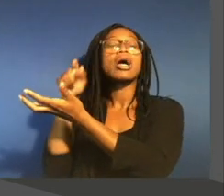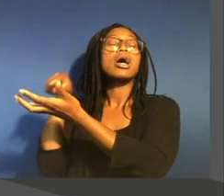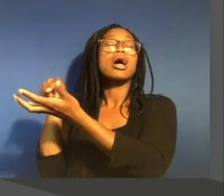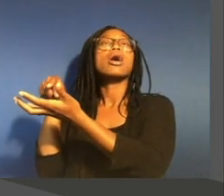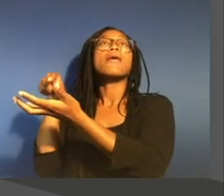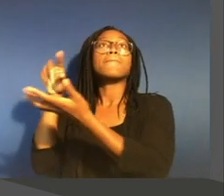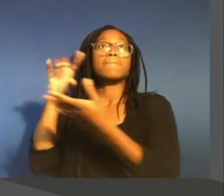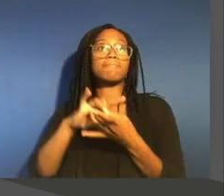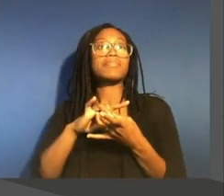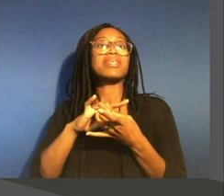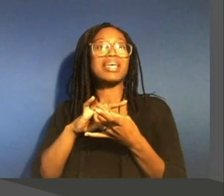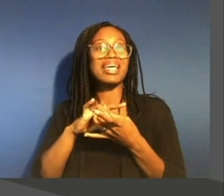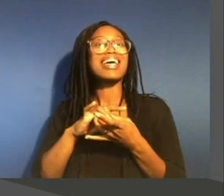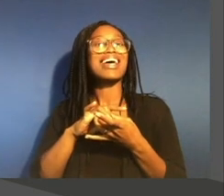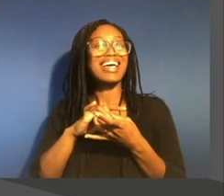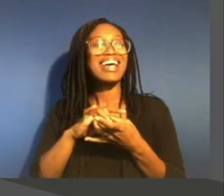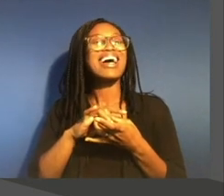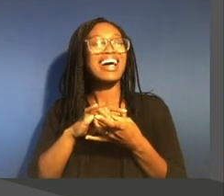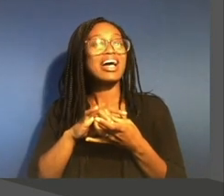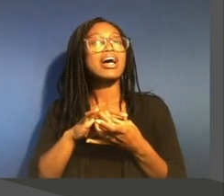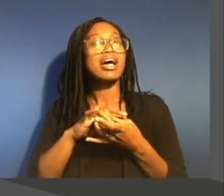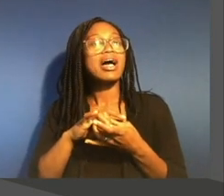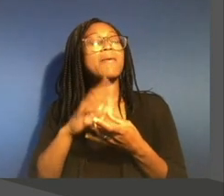learning, on-device machine learning,